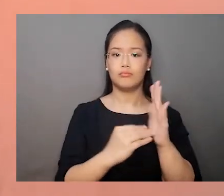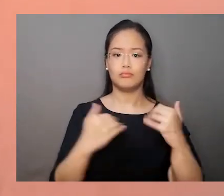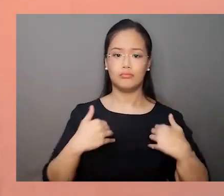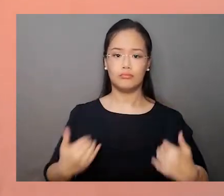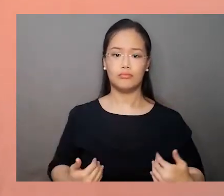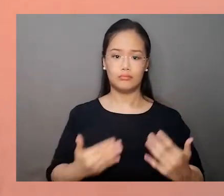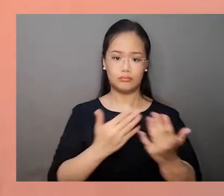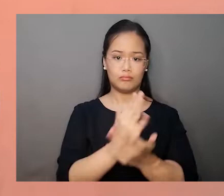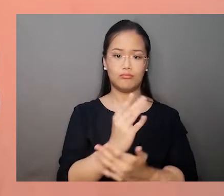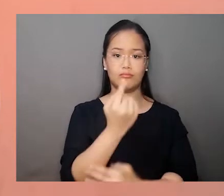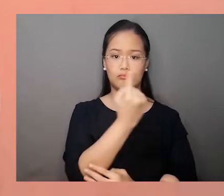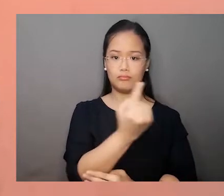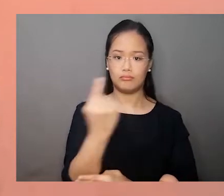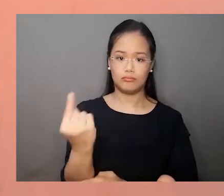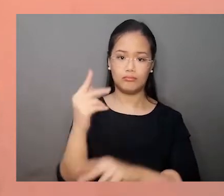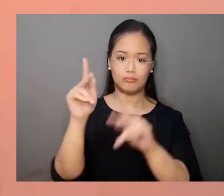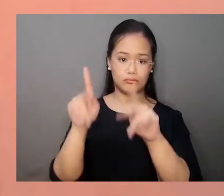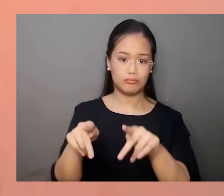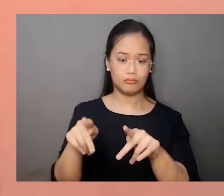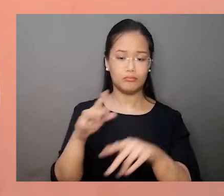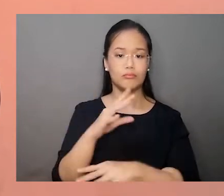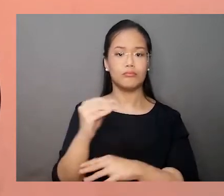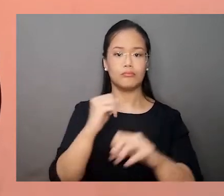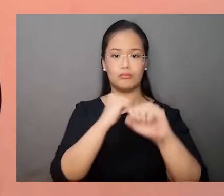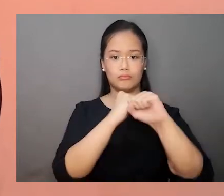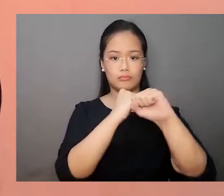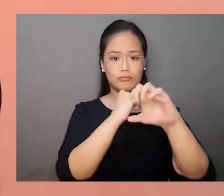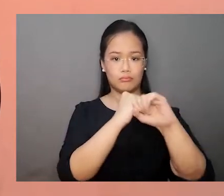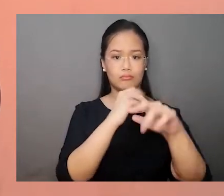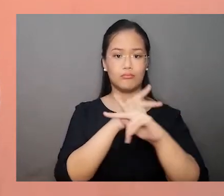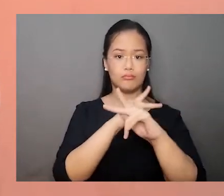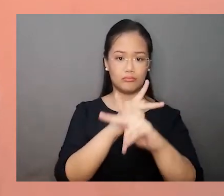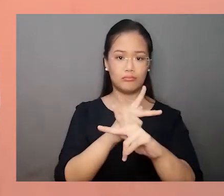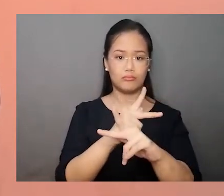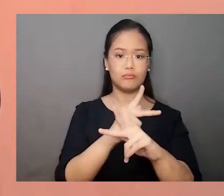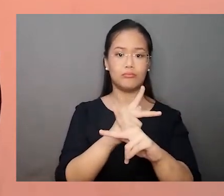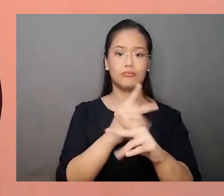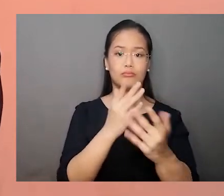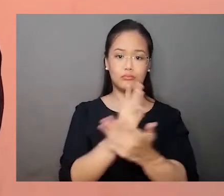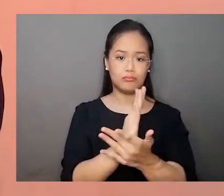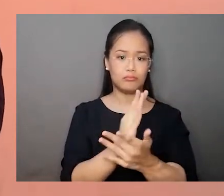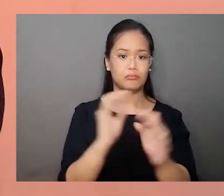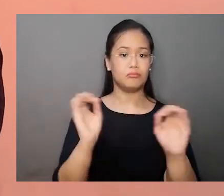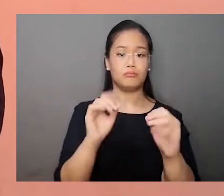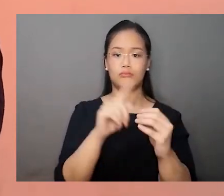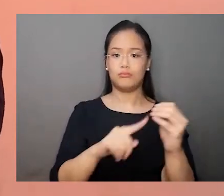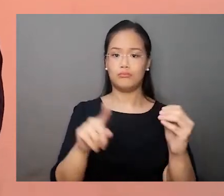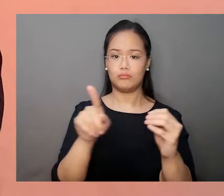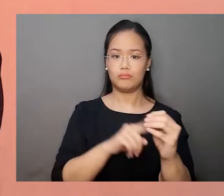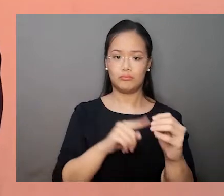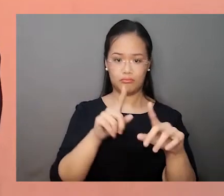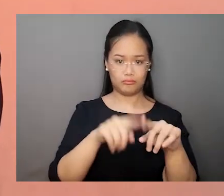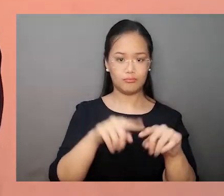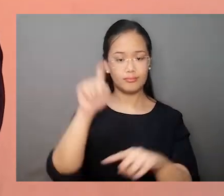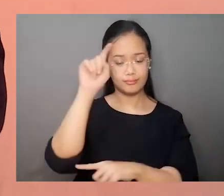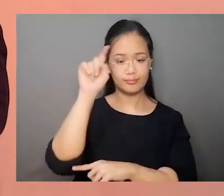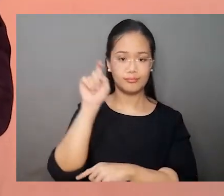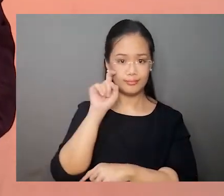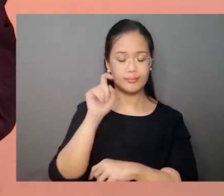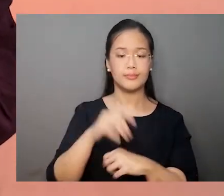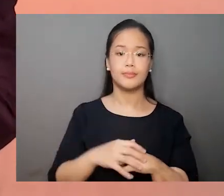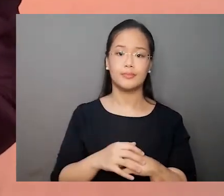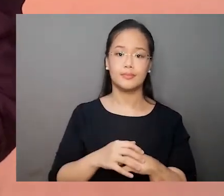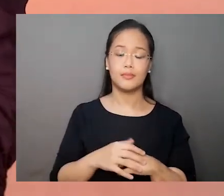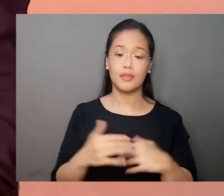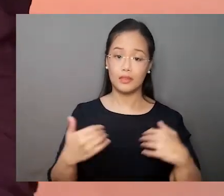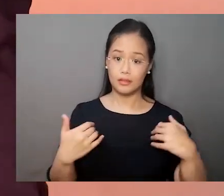of every person and the protection and promotion of these rights without discrimination on the basis of sex,